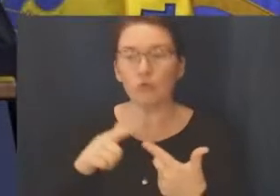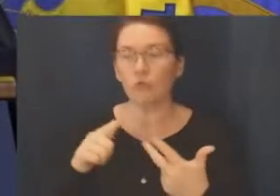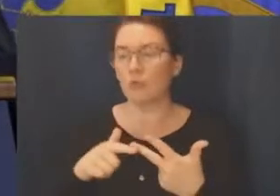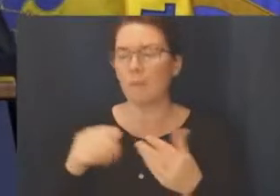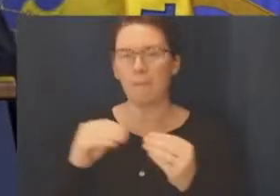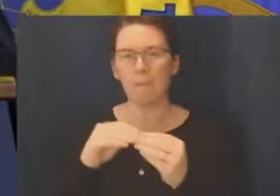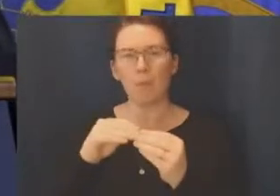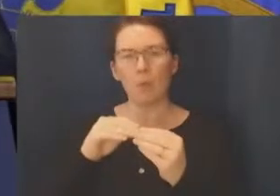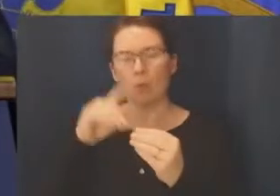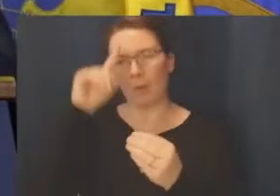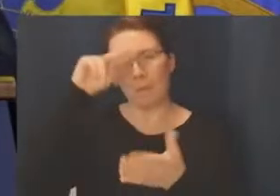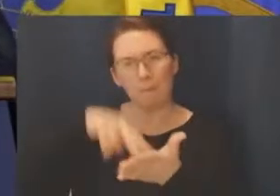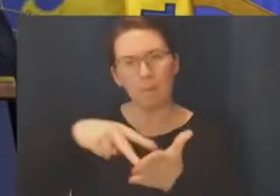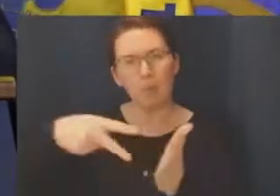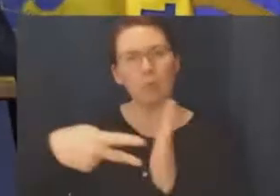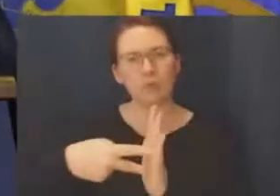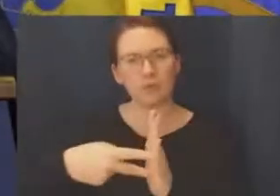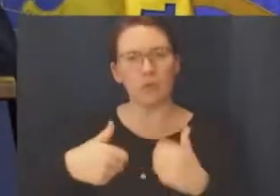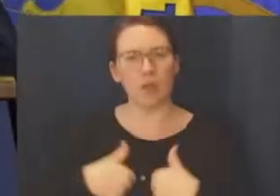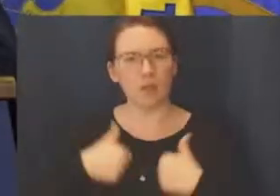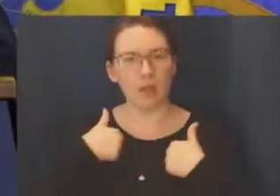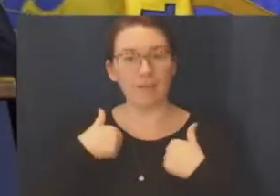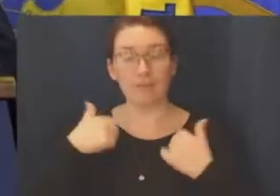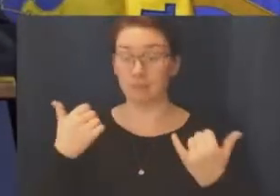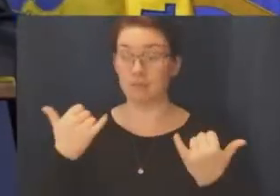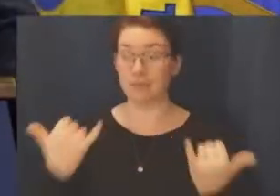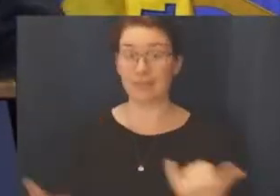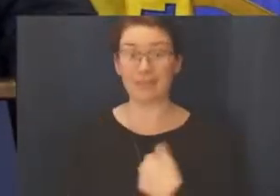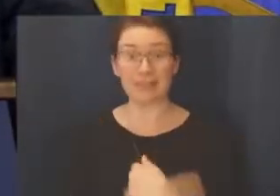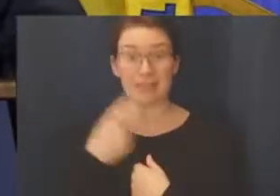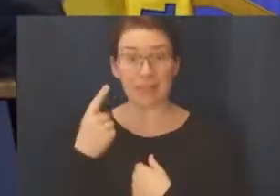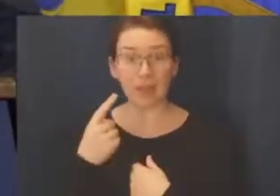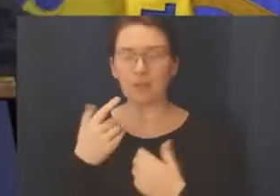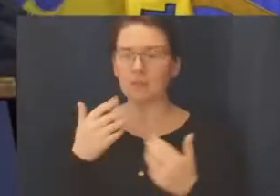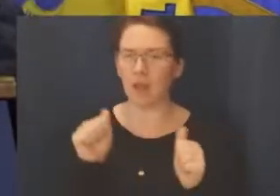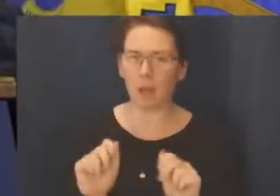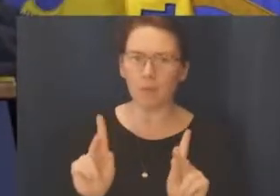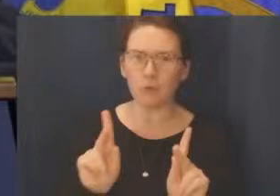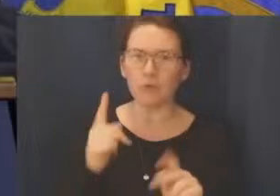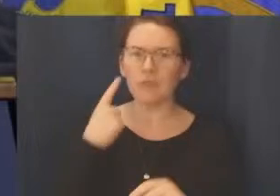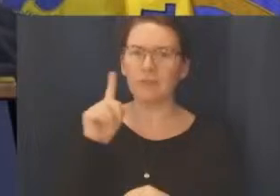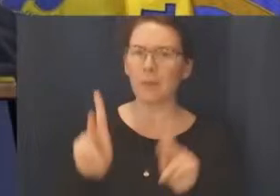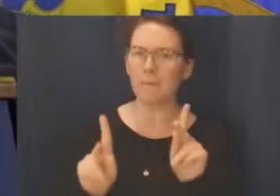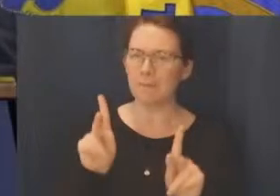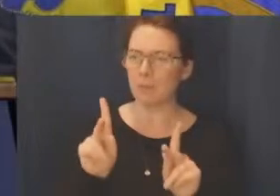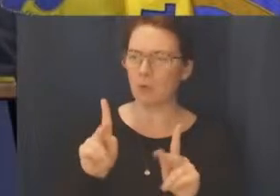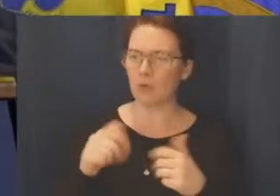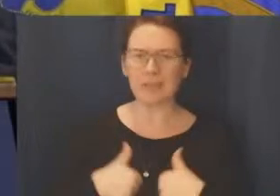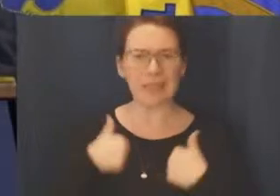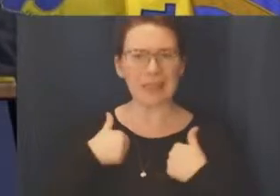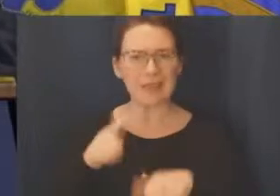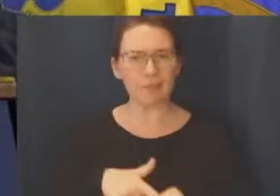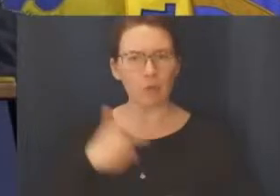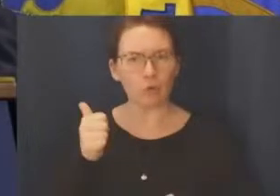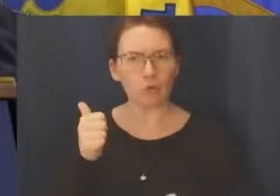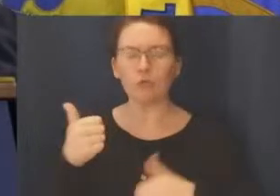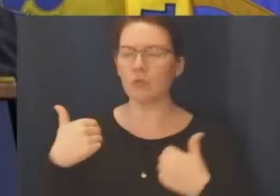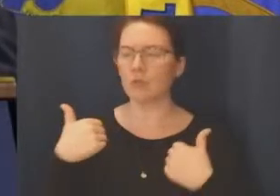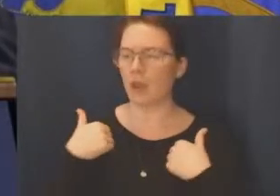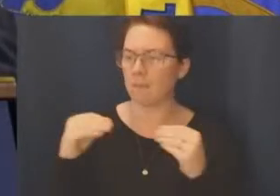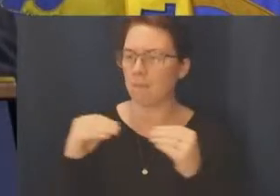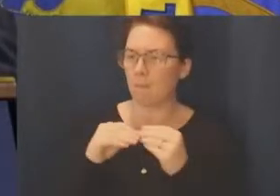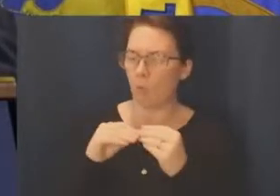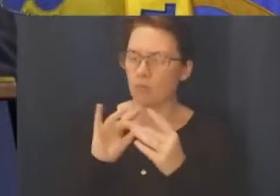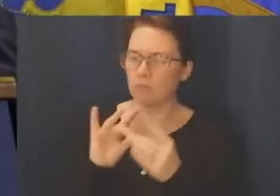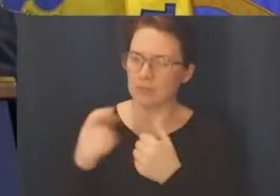is an opportunity for everyone to live a little bit longer, spend more time with purpose and with friends and loved ones. In